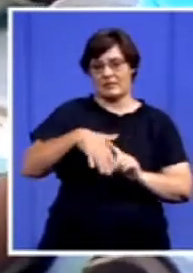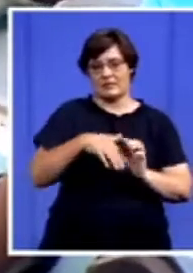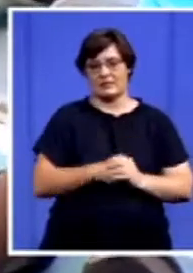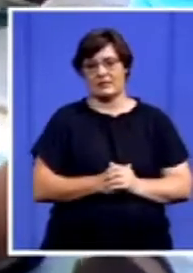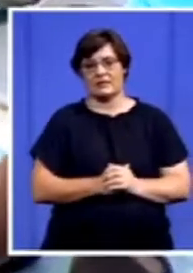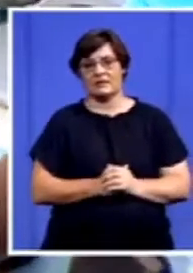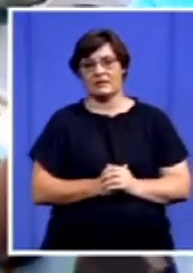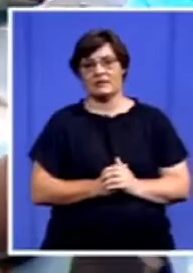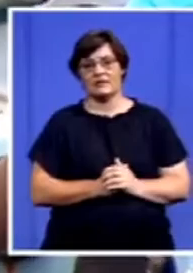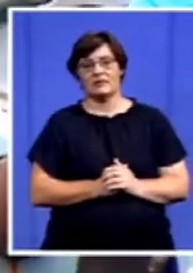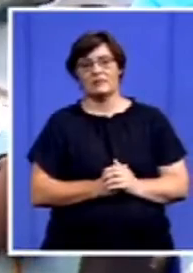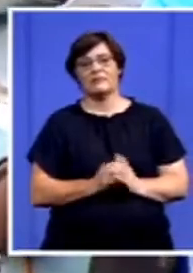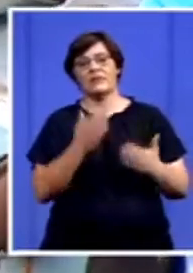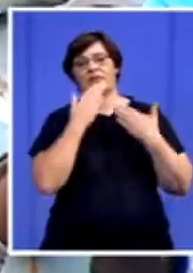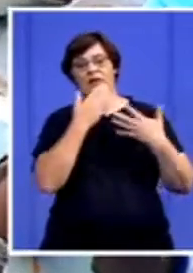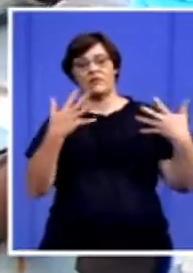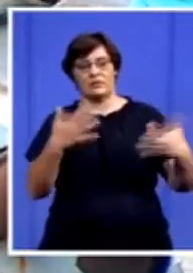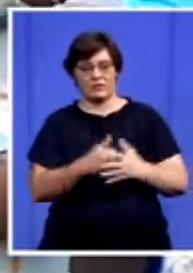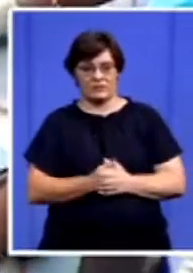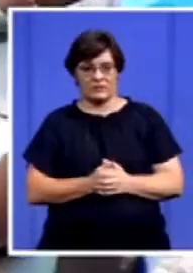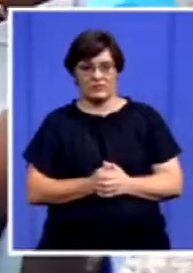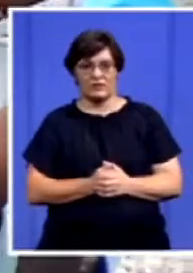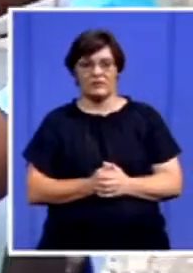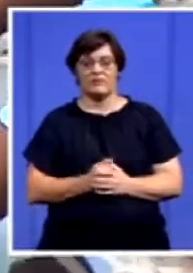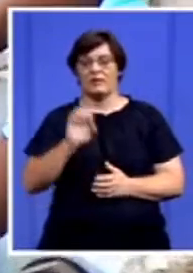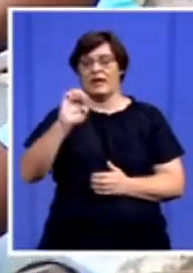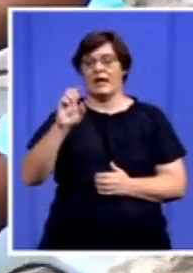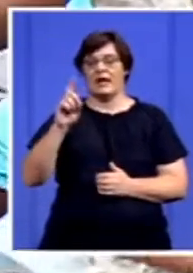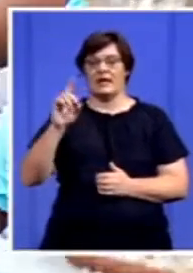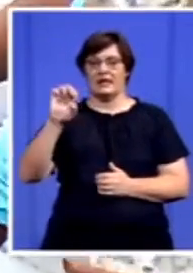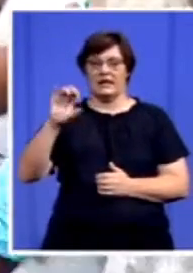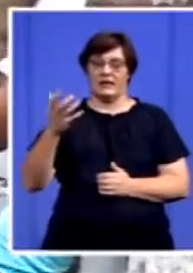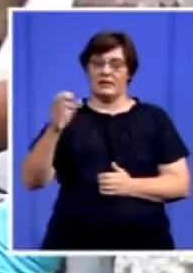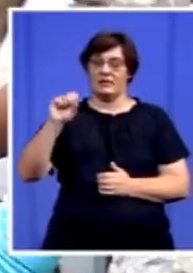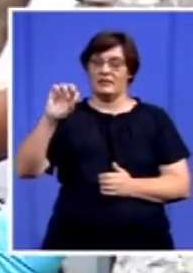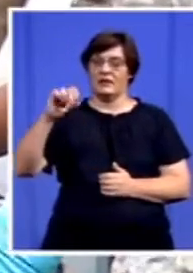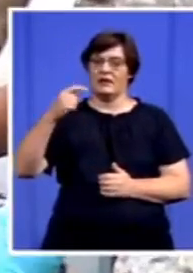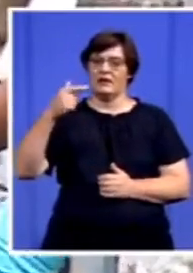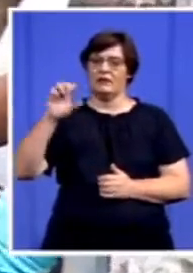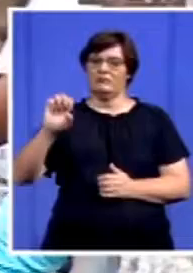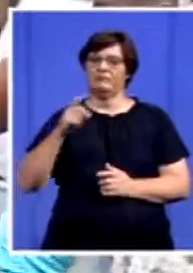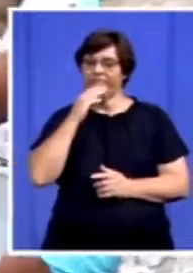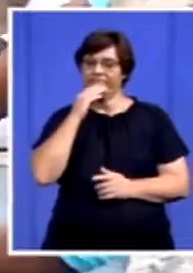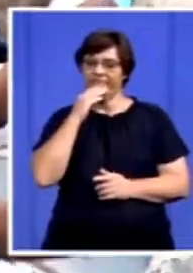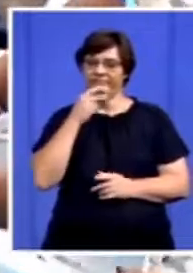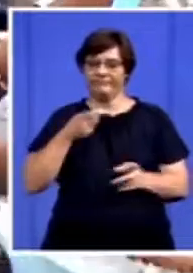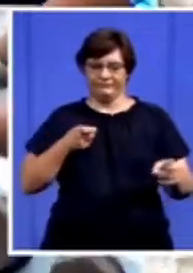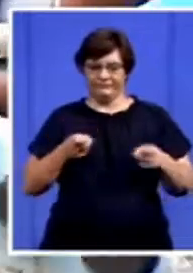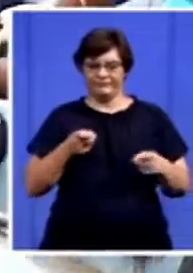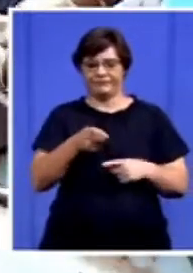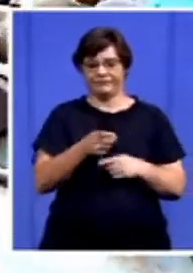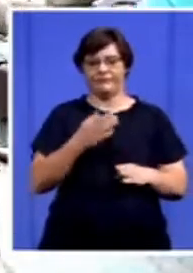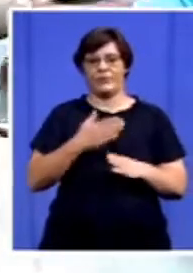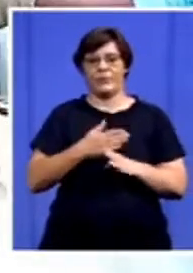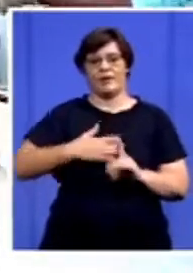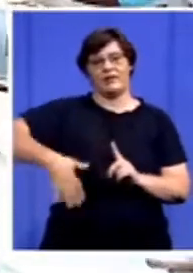very much indeed, Eddie Singo, who is part of those in charge of this operation here. And that's